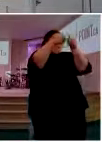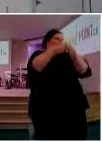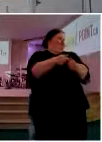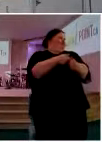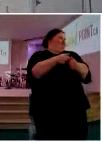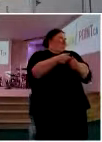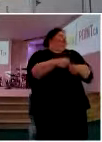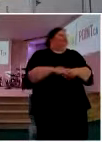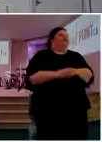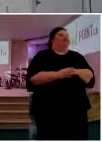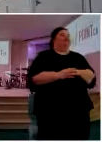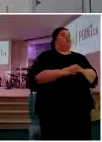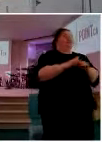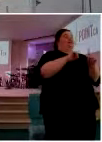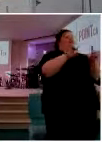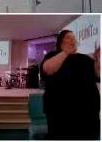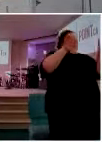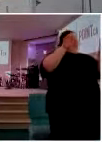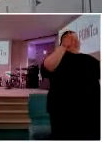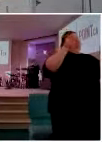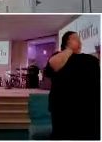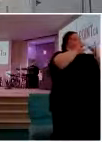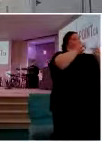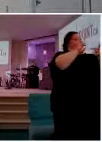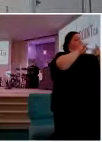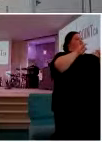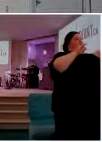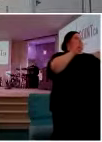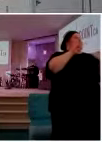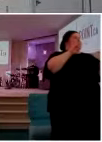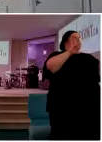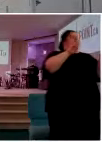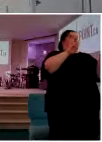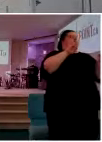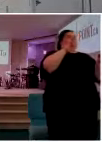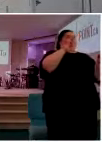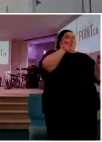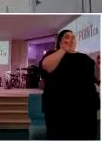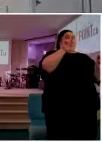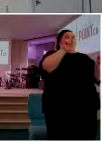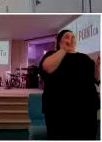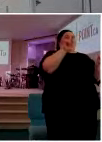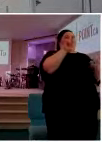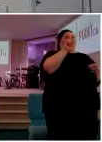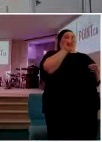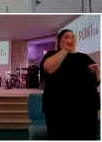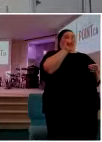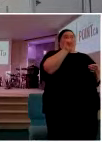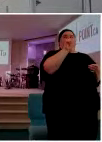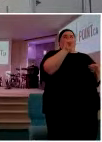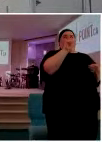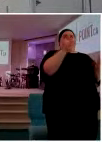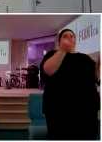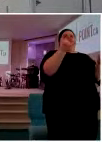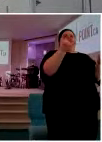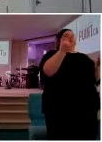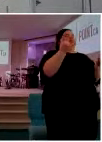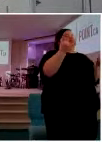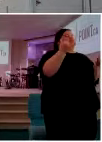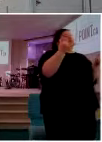But today, our message is going far and wide on live stream today, and we are